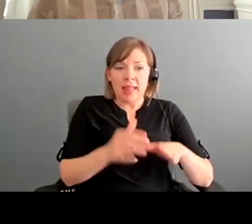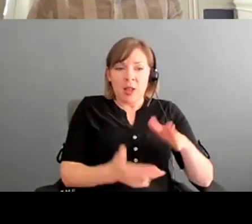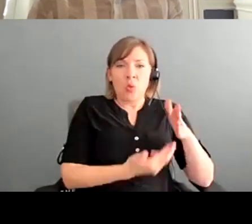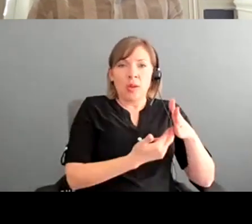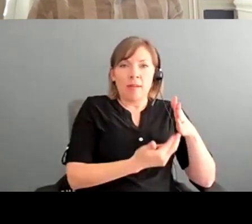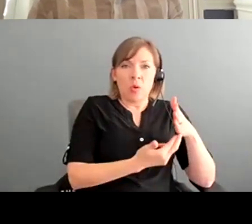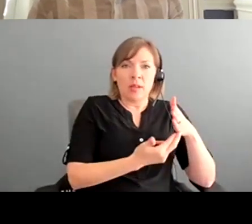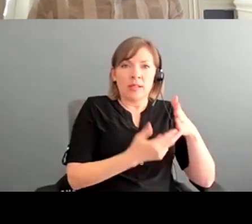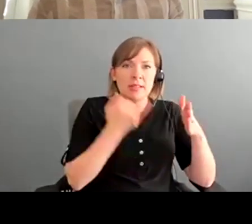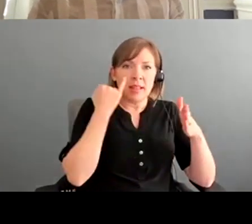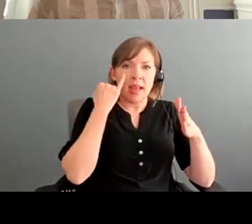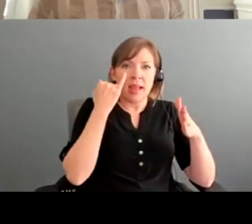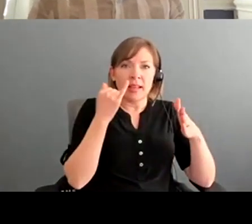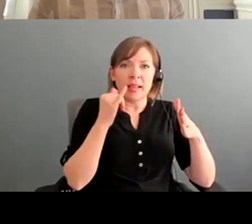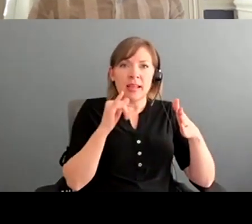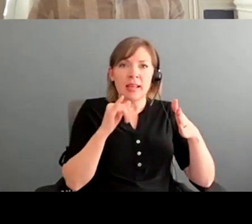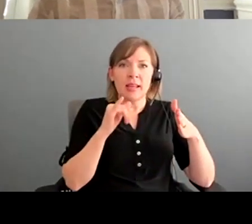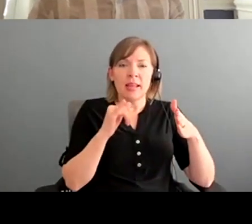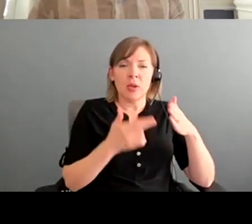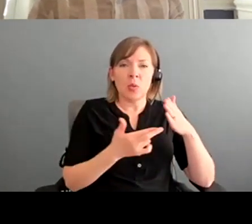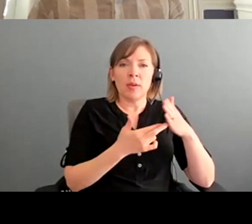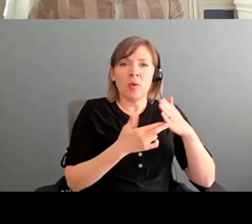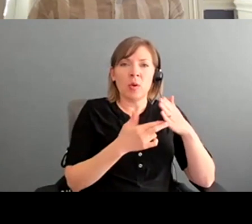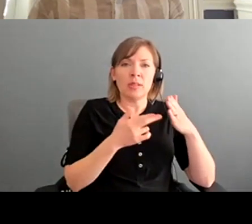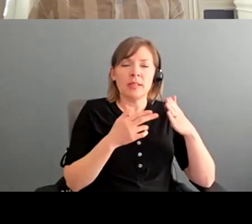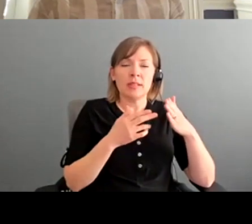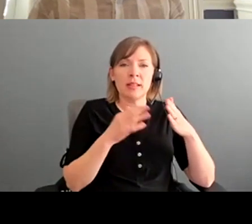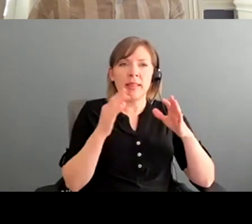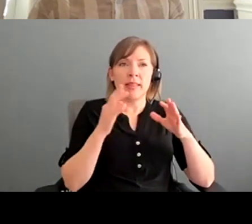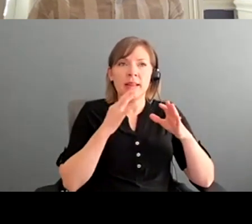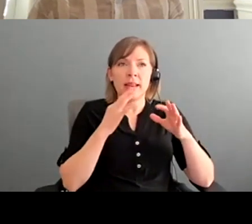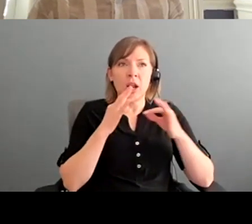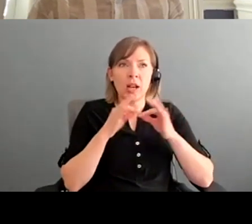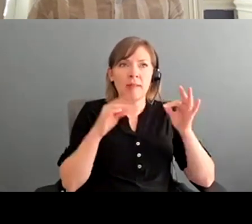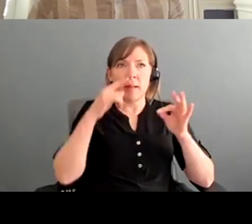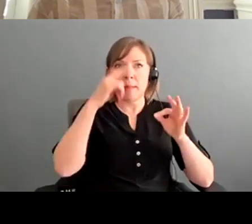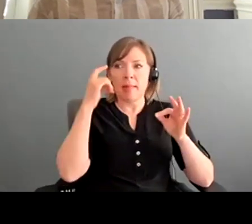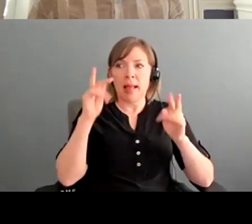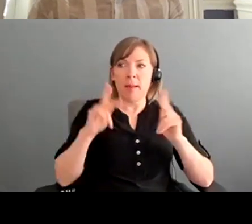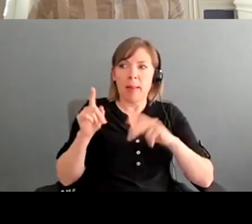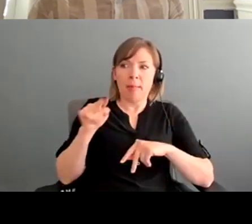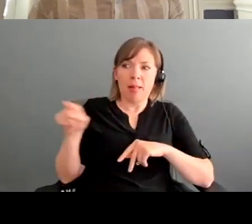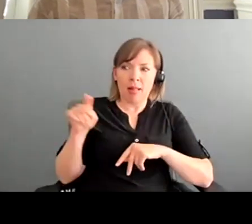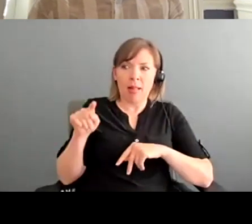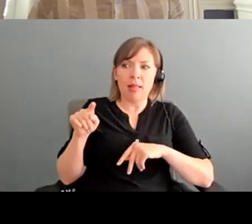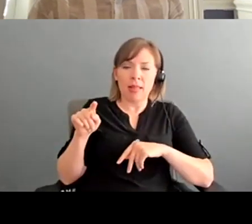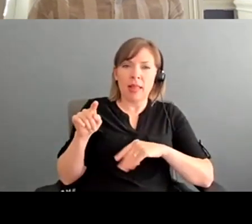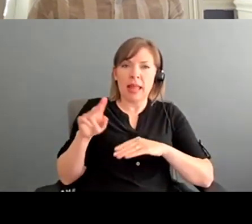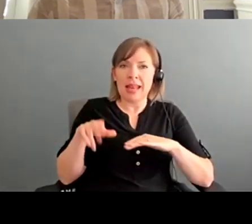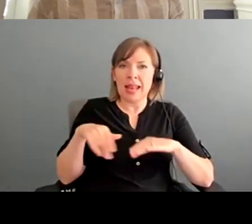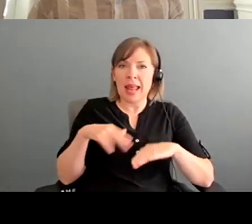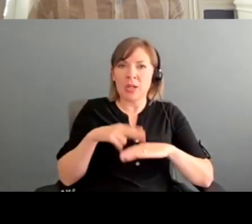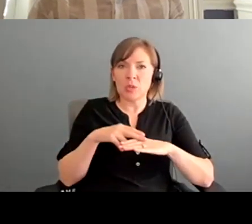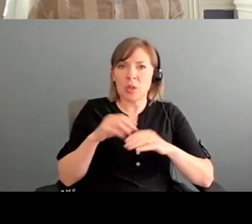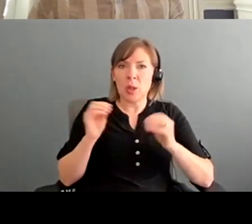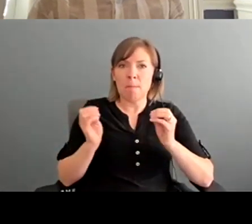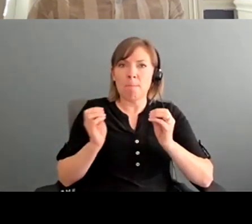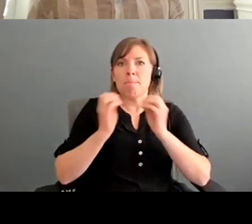this idea of, or this reinforces narrative of Black people as being naturally prone